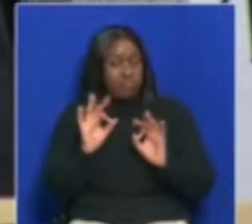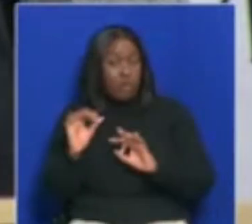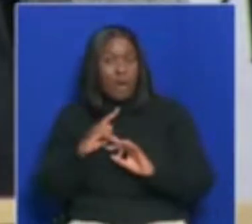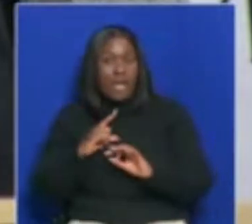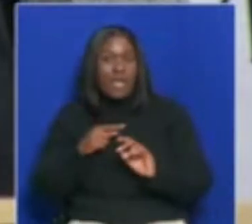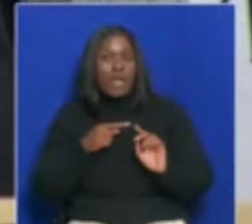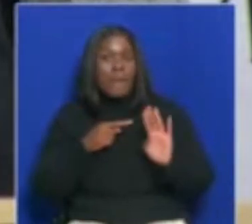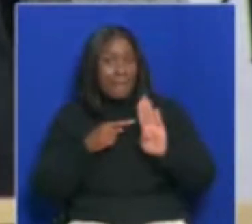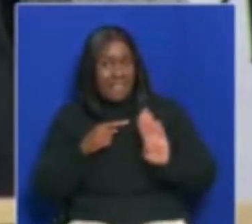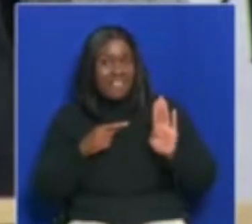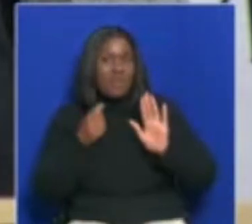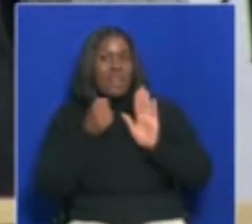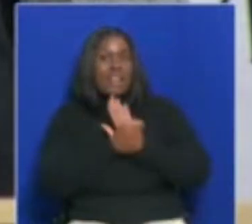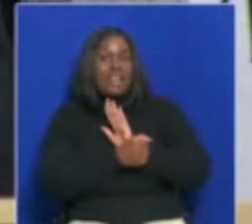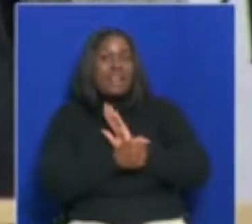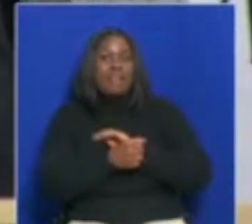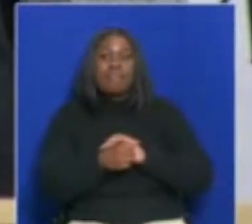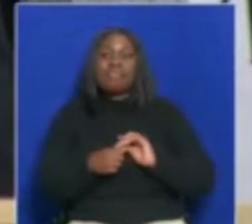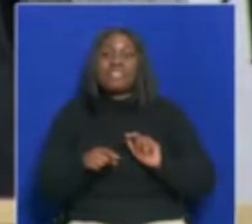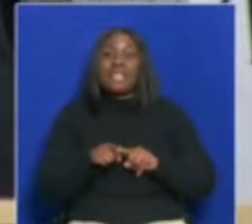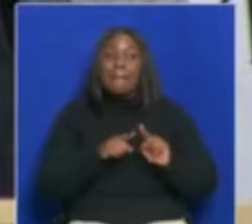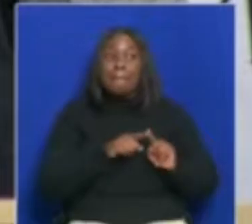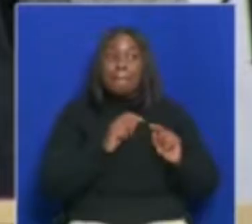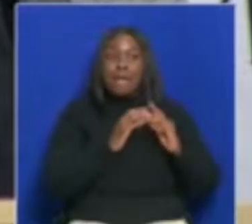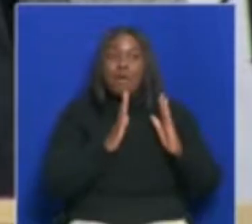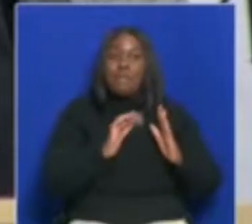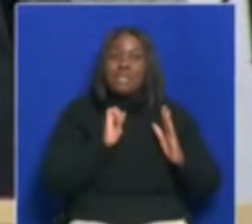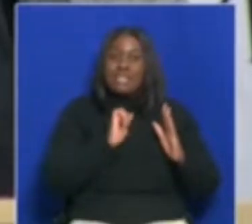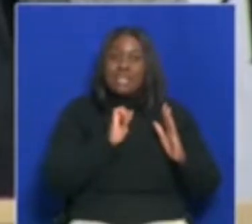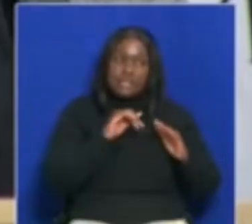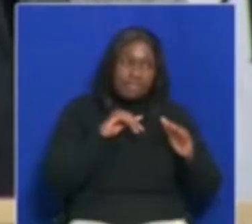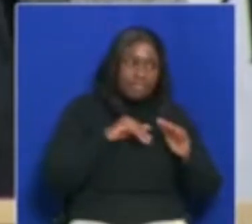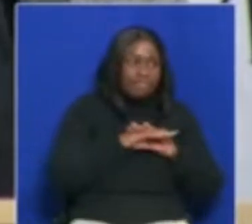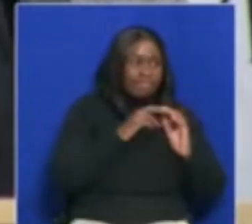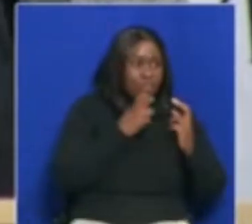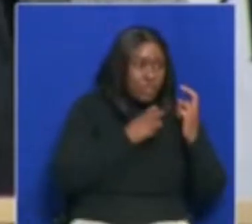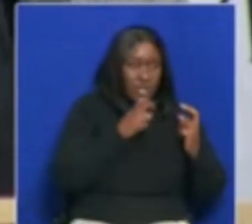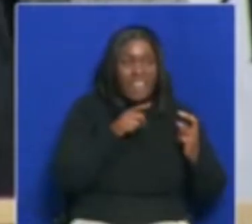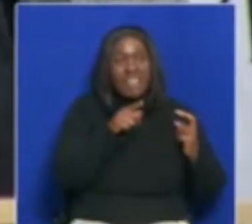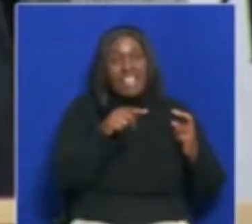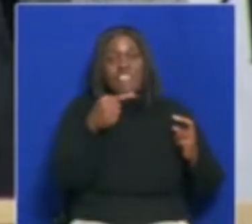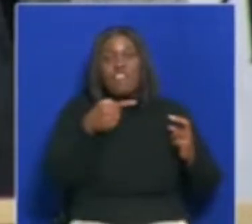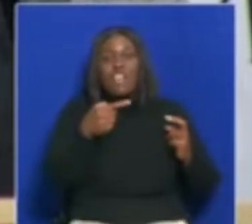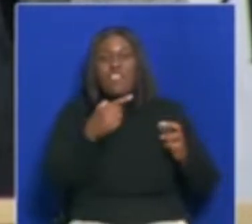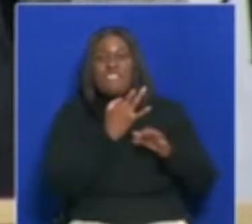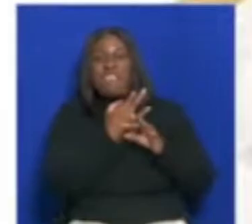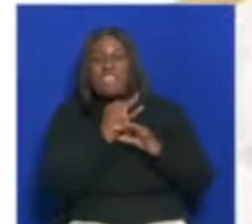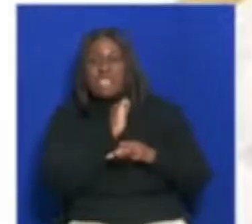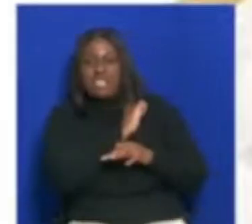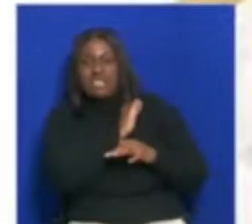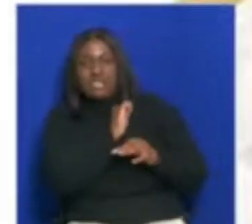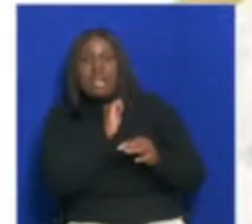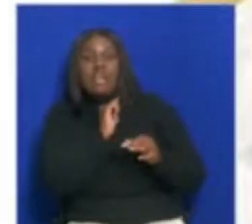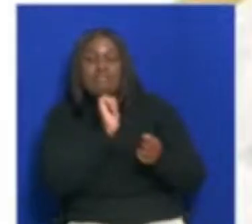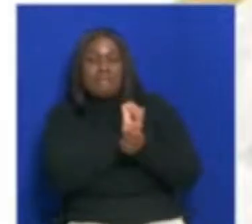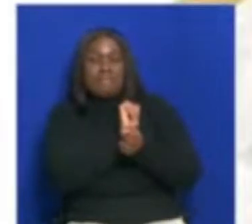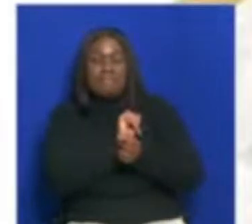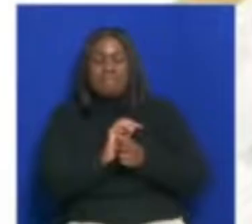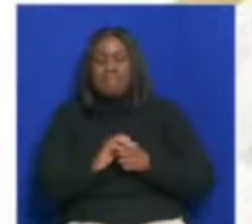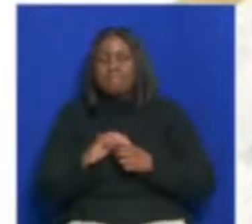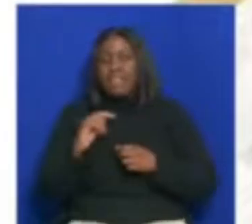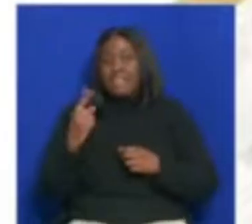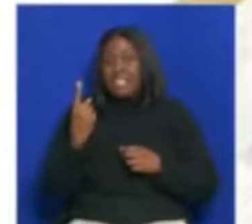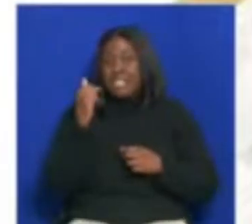and again arrested Gregory Loftus. On the 1st of April 2023, a day after